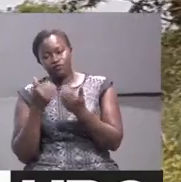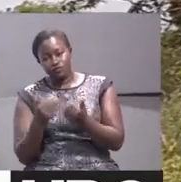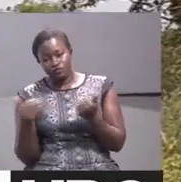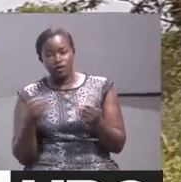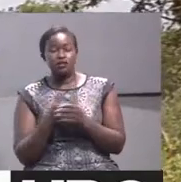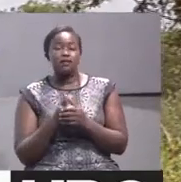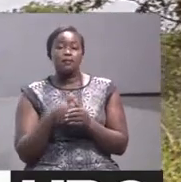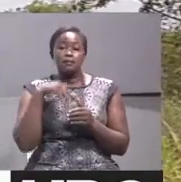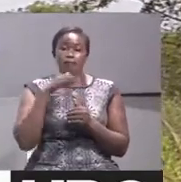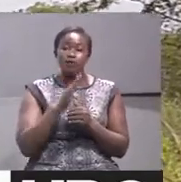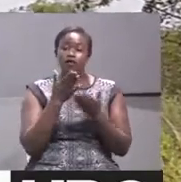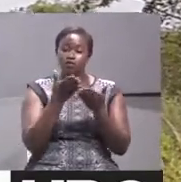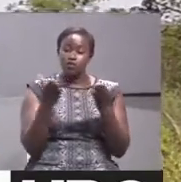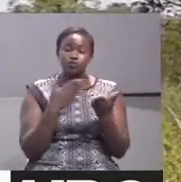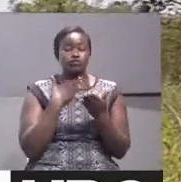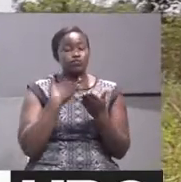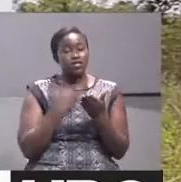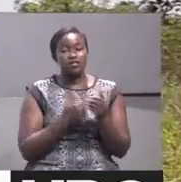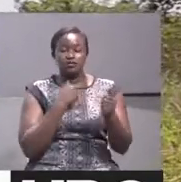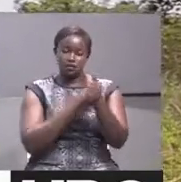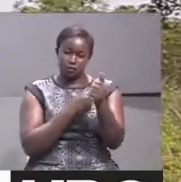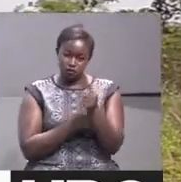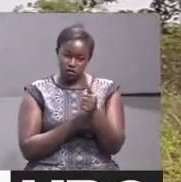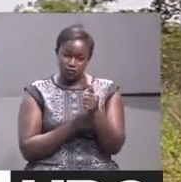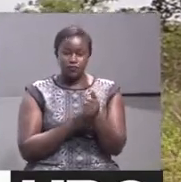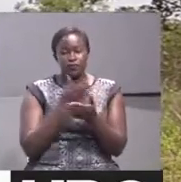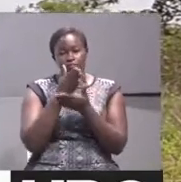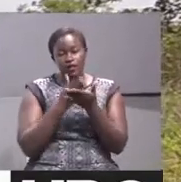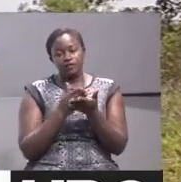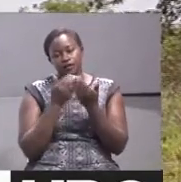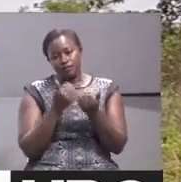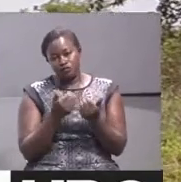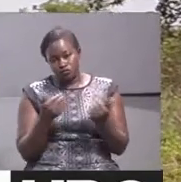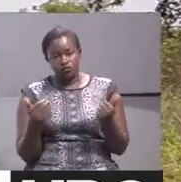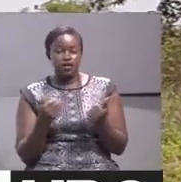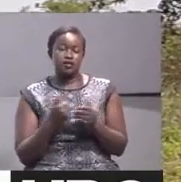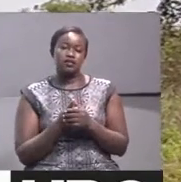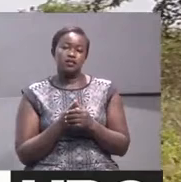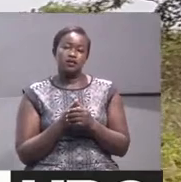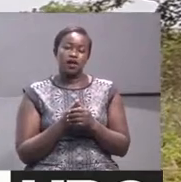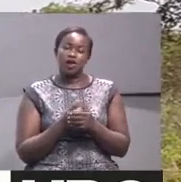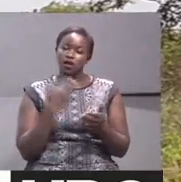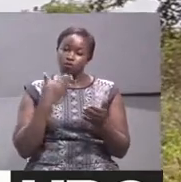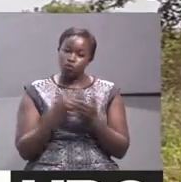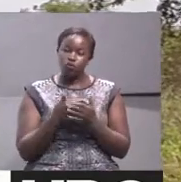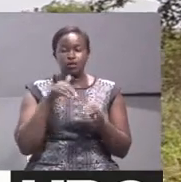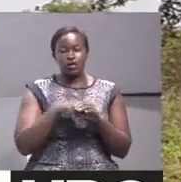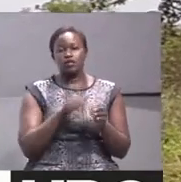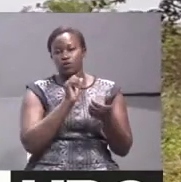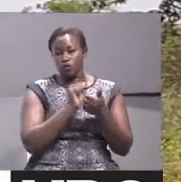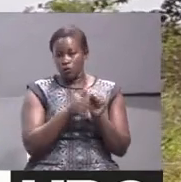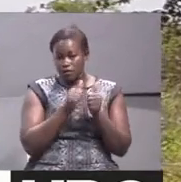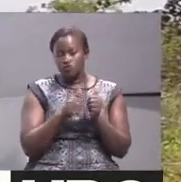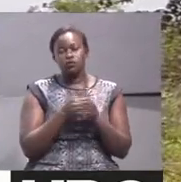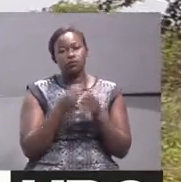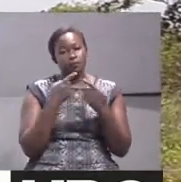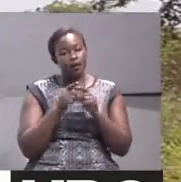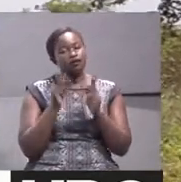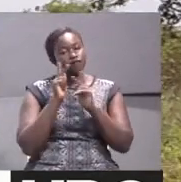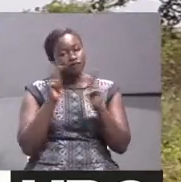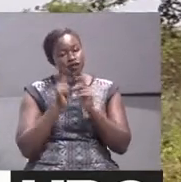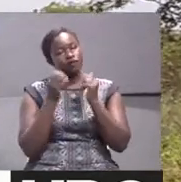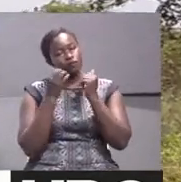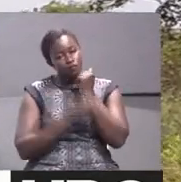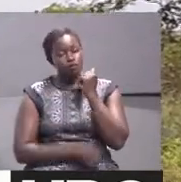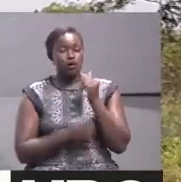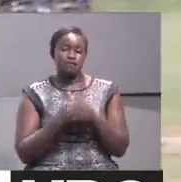those that needed his support. Some of the children were good at athletics, but they were very poor. Papa